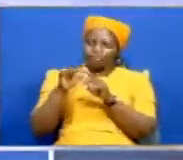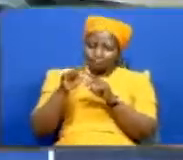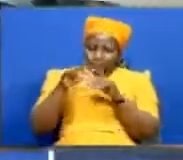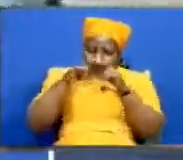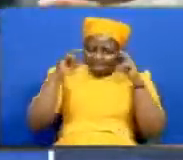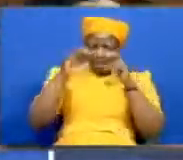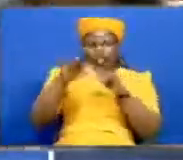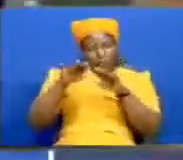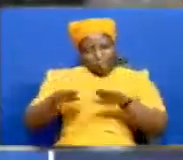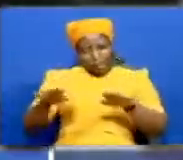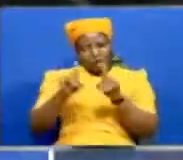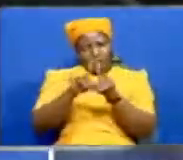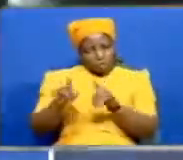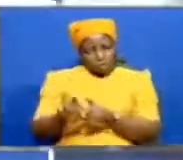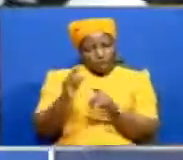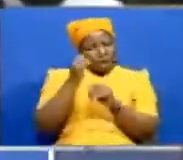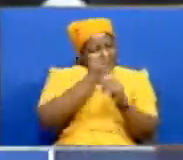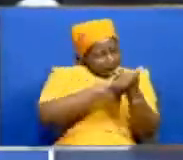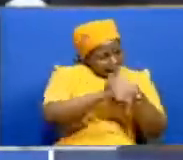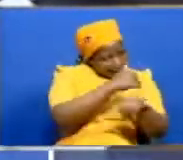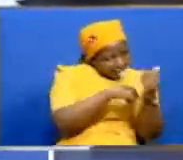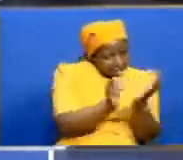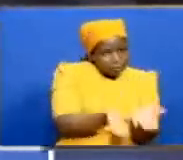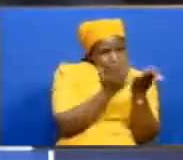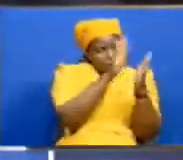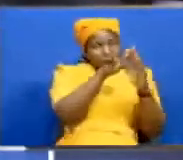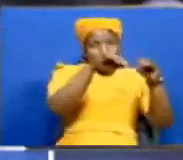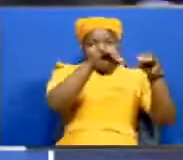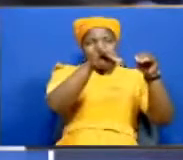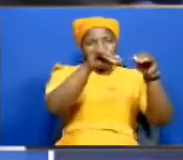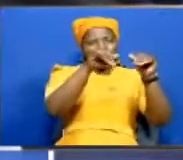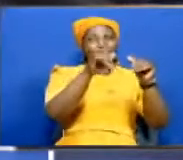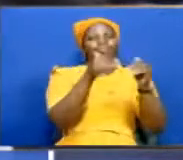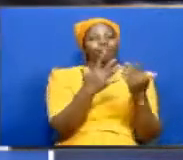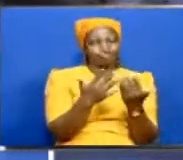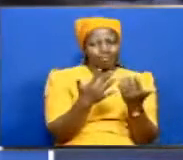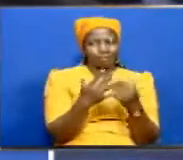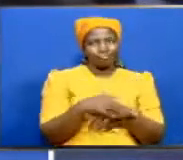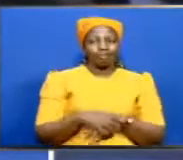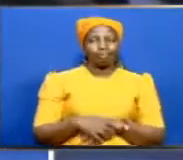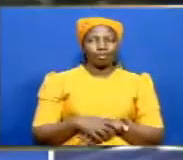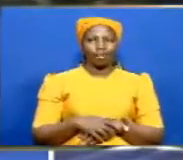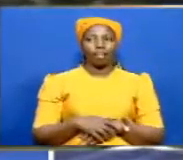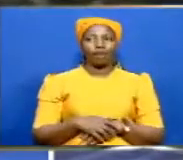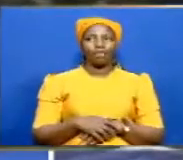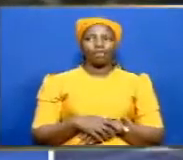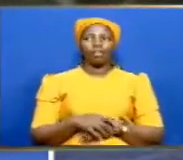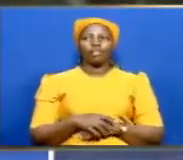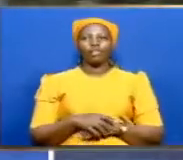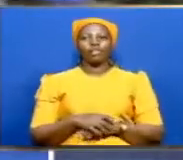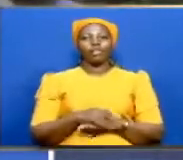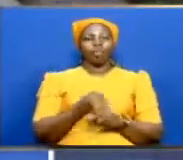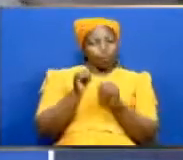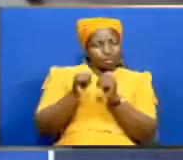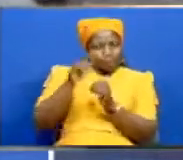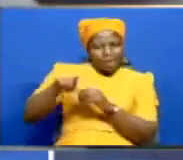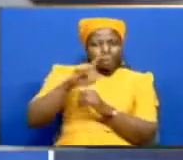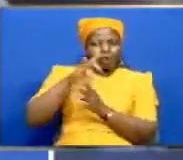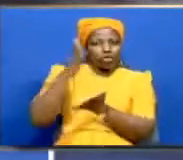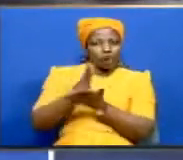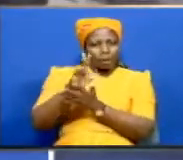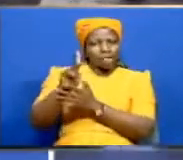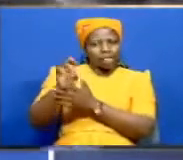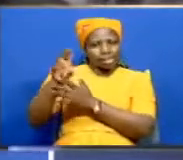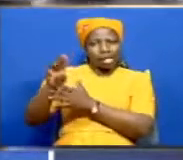whose effectiveness shall be confirmed by KEBS before the suspension of the standardization mark permits is lifted.